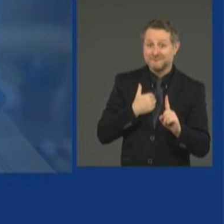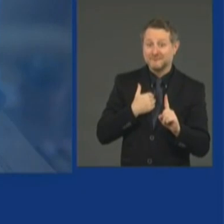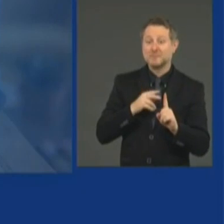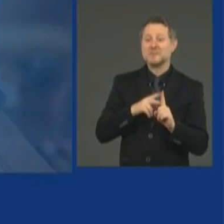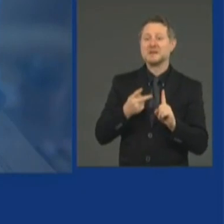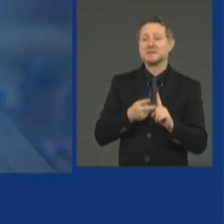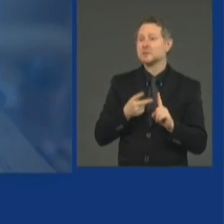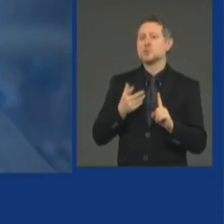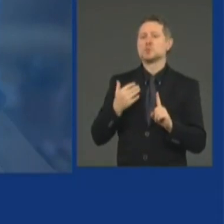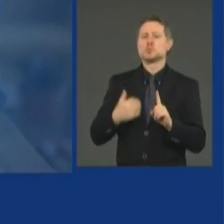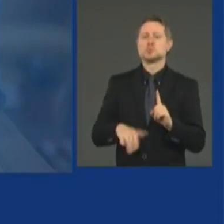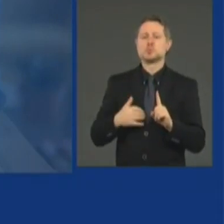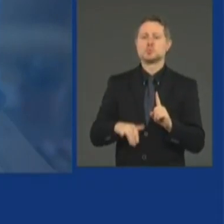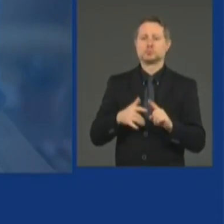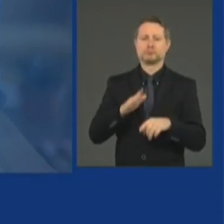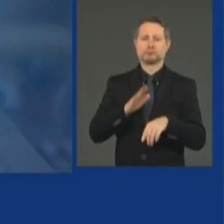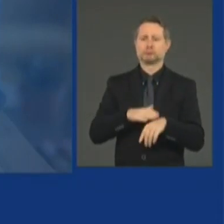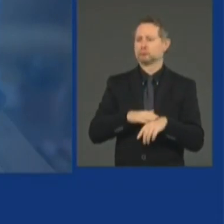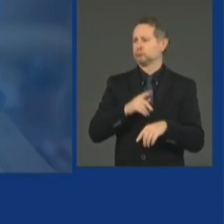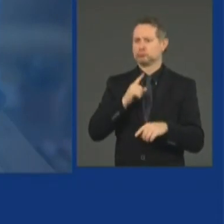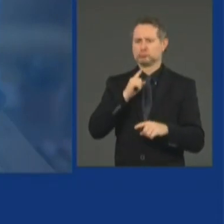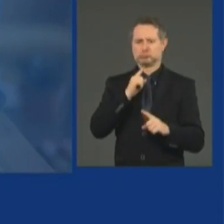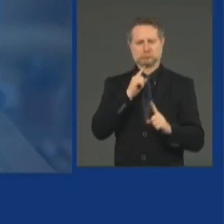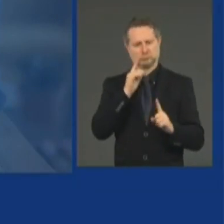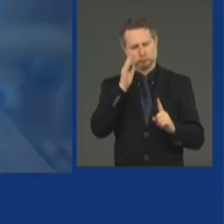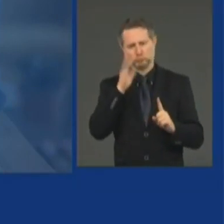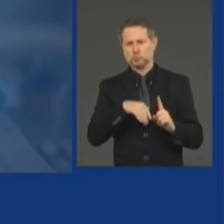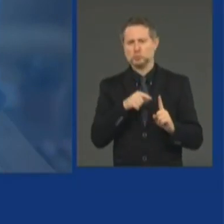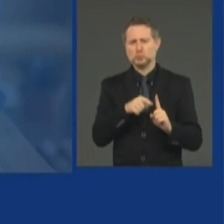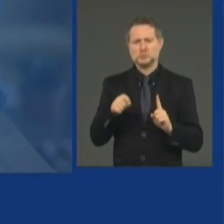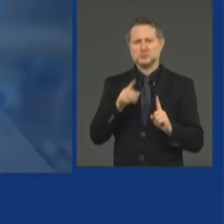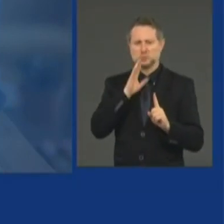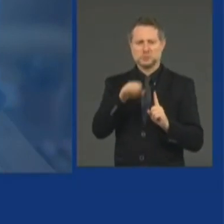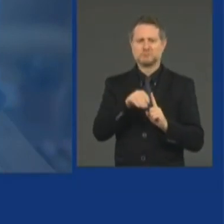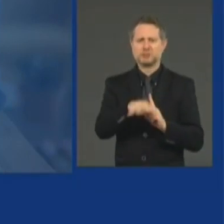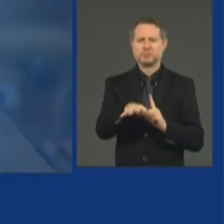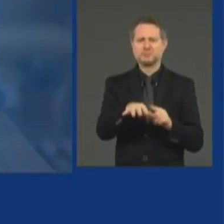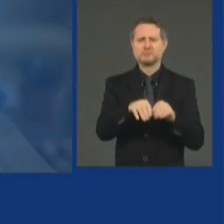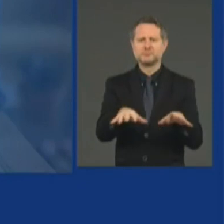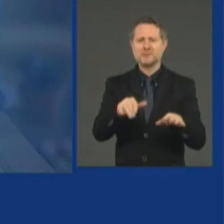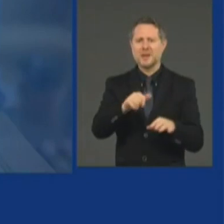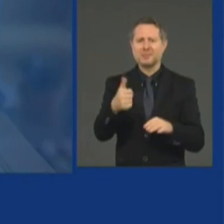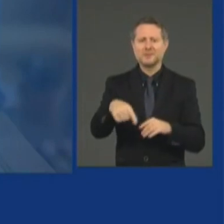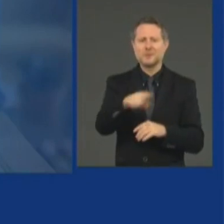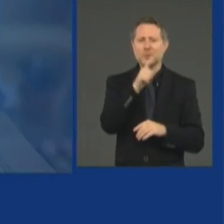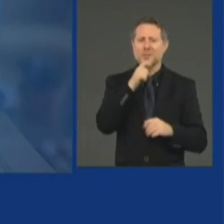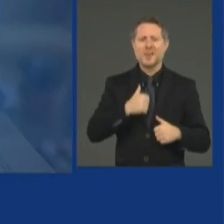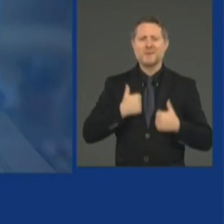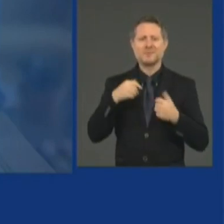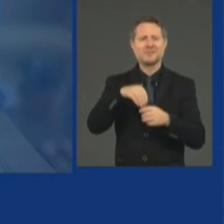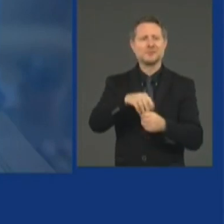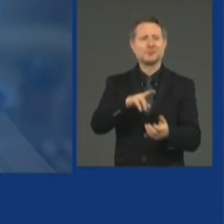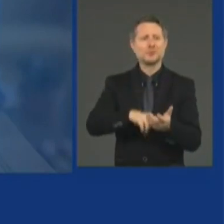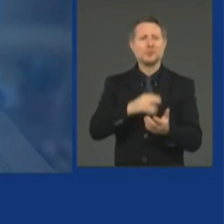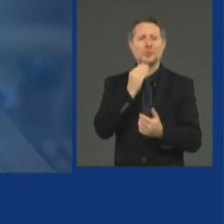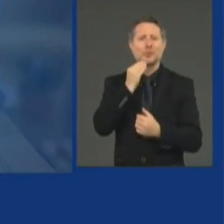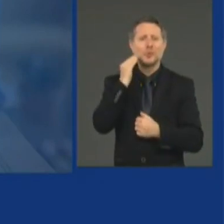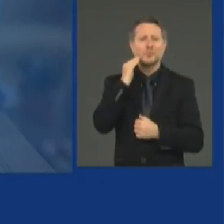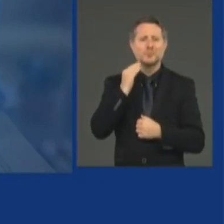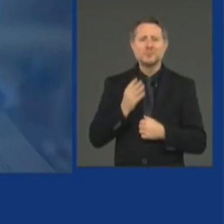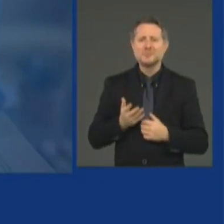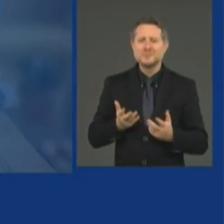it's an alert that you probably have a real problem in that nursing home,